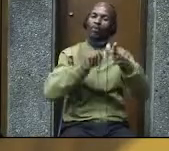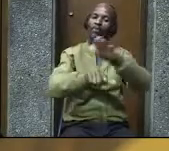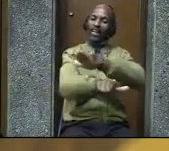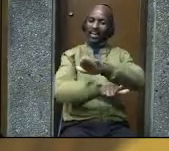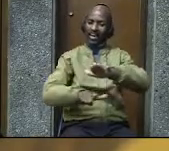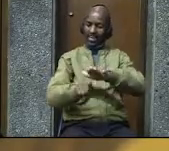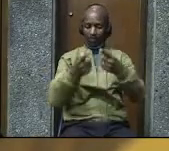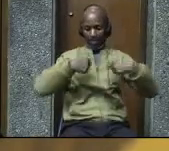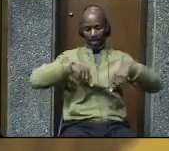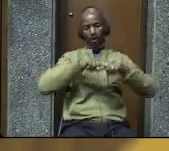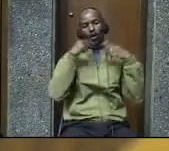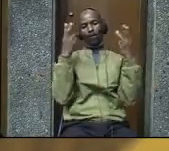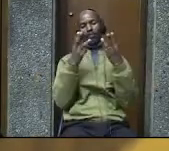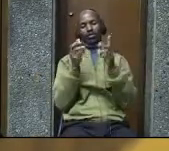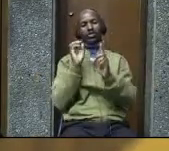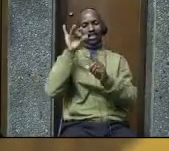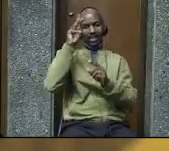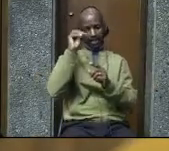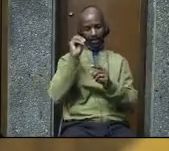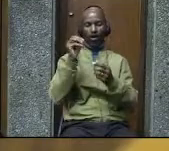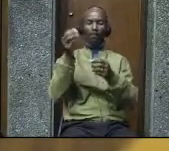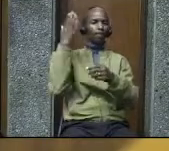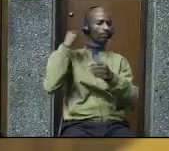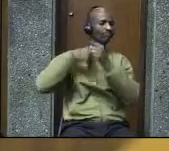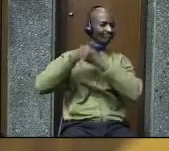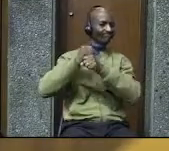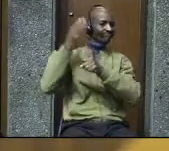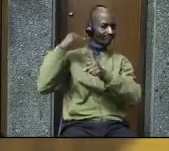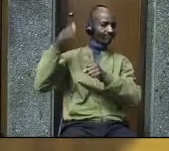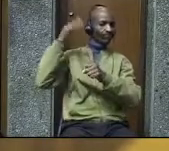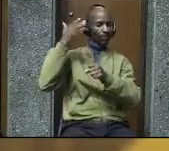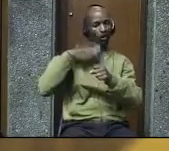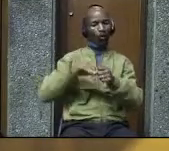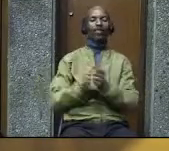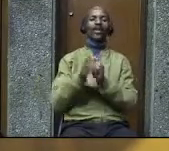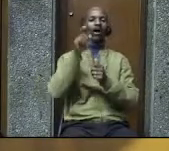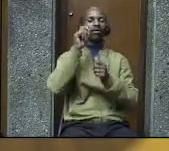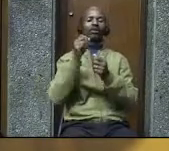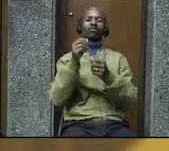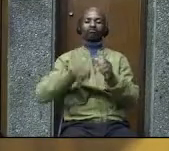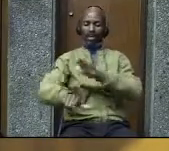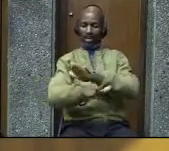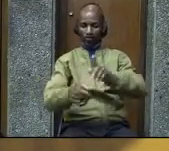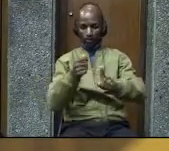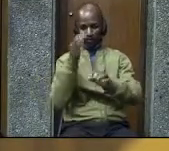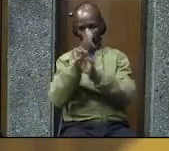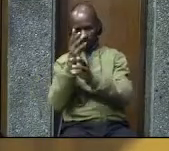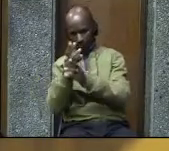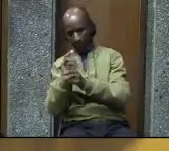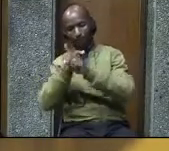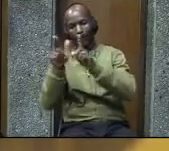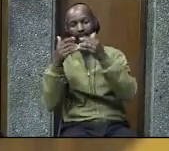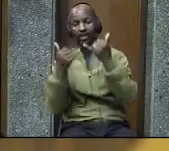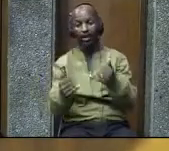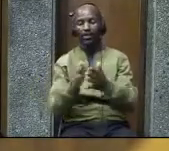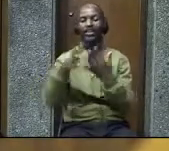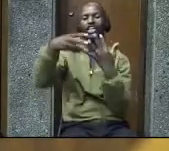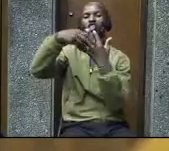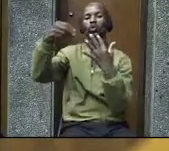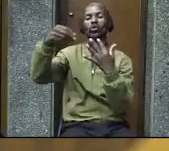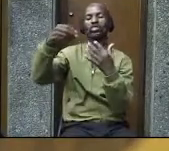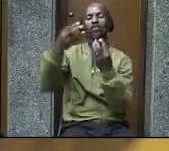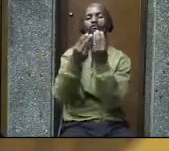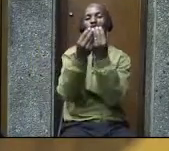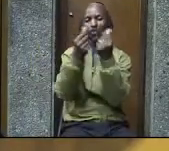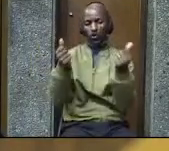Batho ba bo rona ba claimile ka dilemo-lemo ba batla lefatshe la bonkgono ba bona le bontatemo la bona, but however they chose a selected